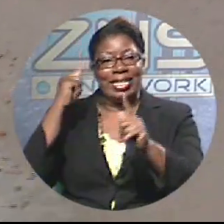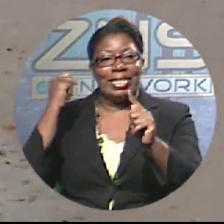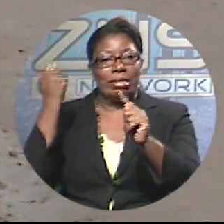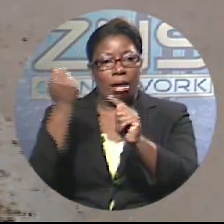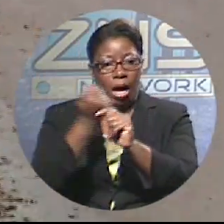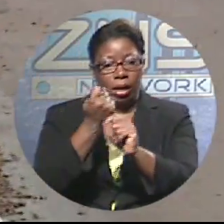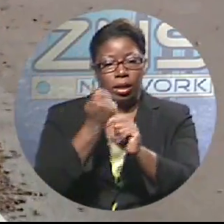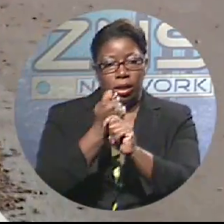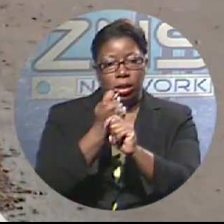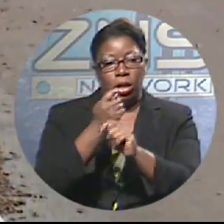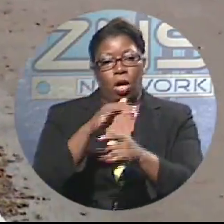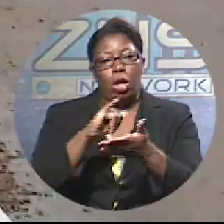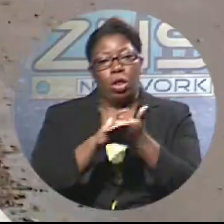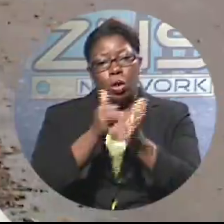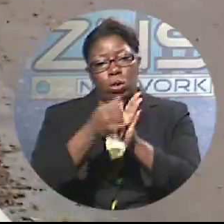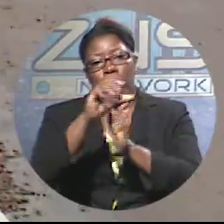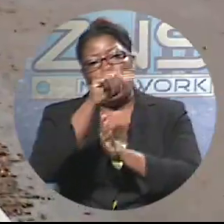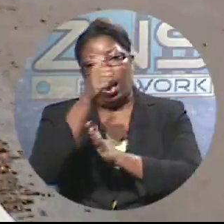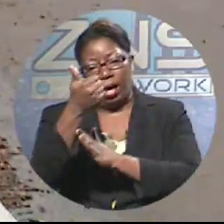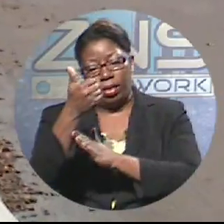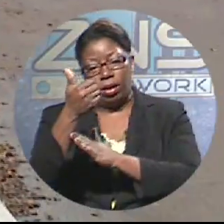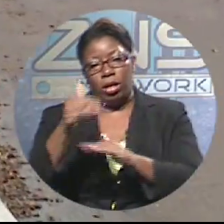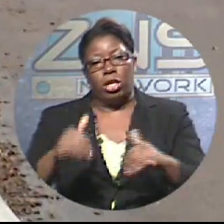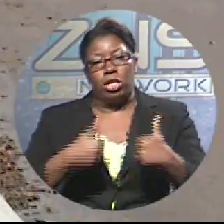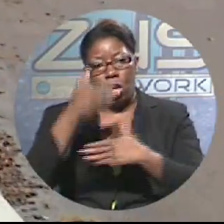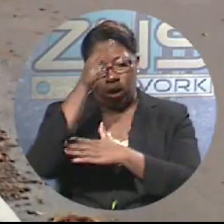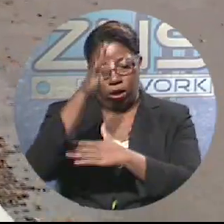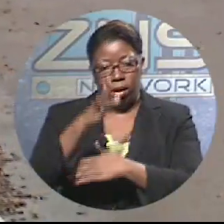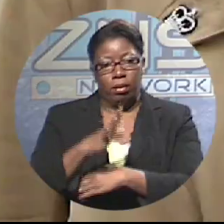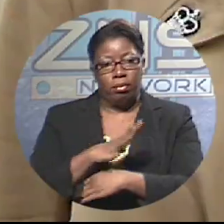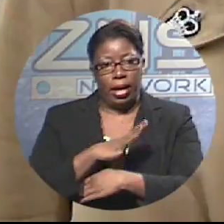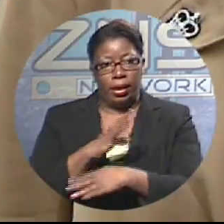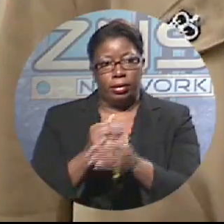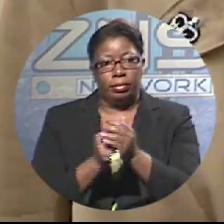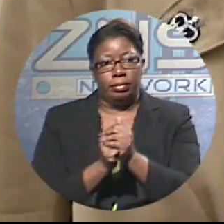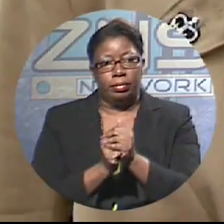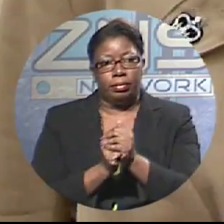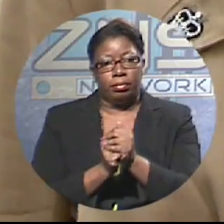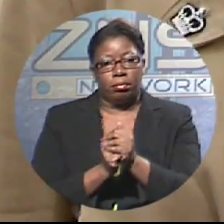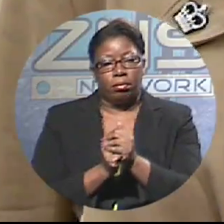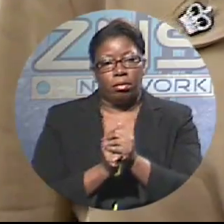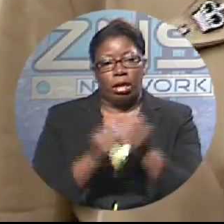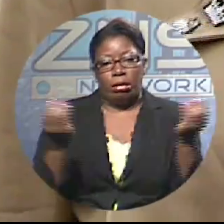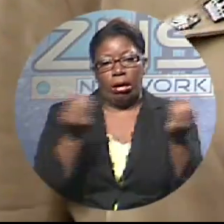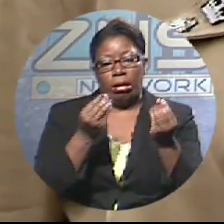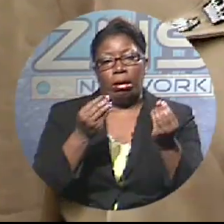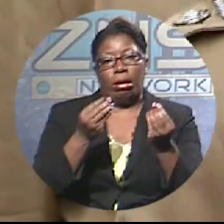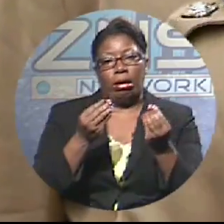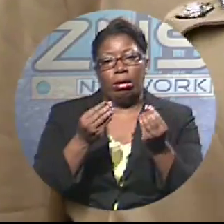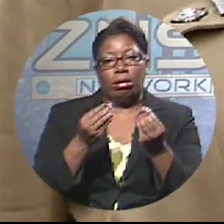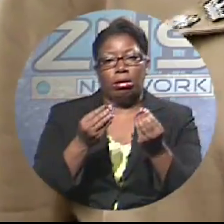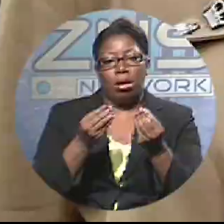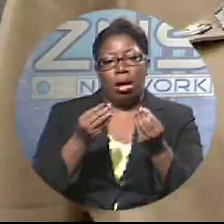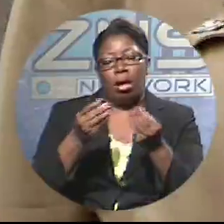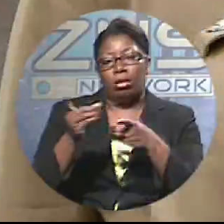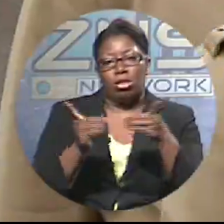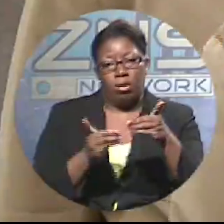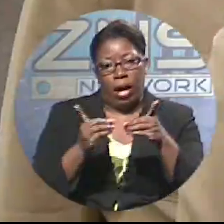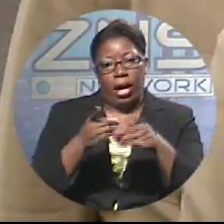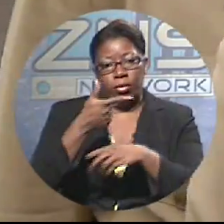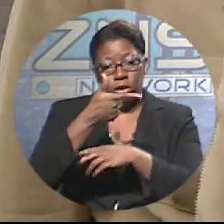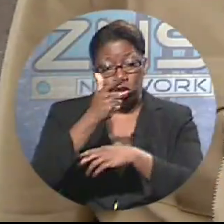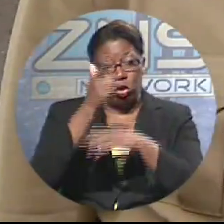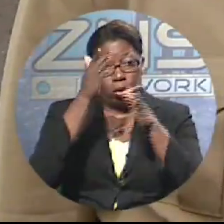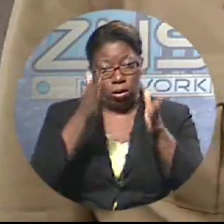theory. Superintendent Lehman Delavo, head of Central Police, was on the scene. No description of the shooter at this time. We will certainly be working with